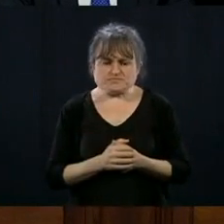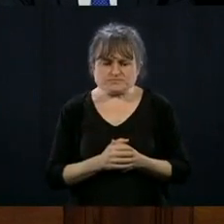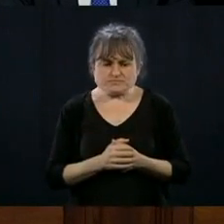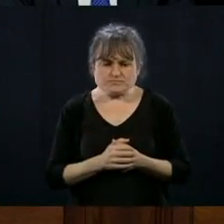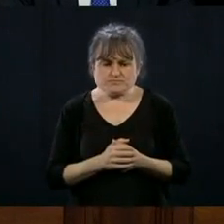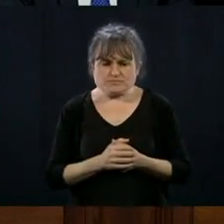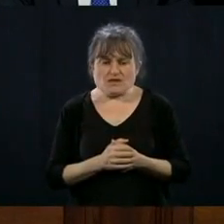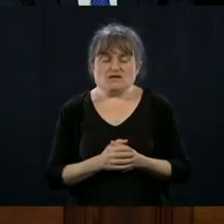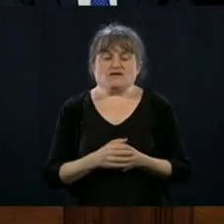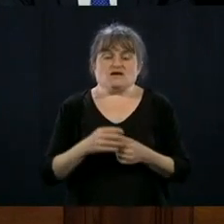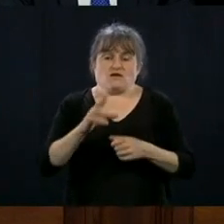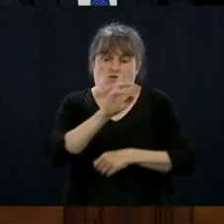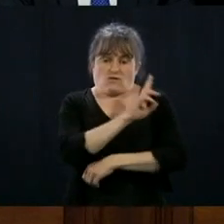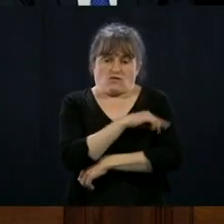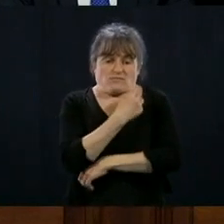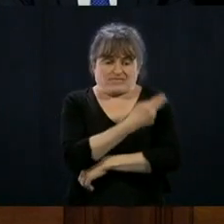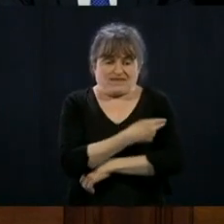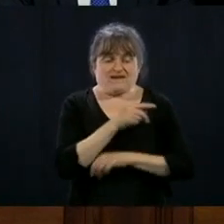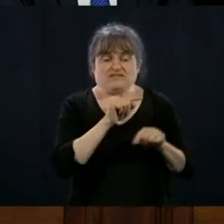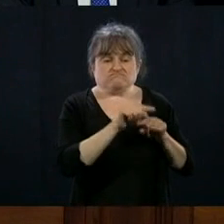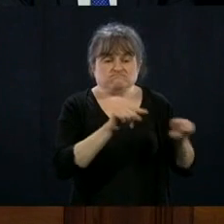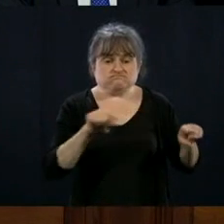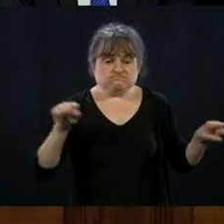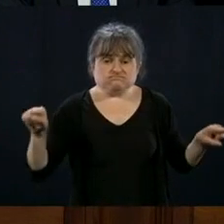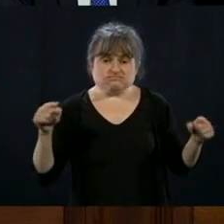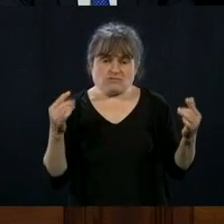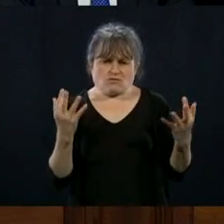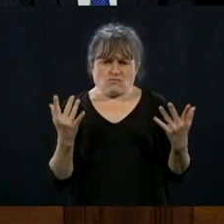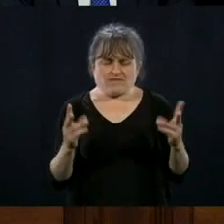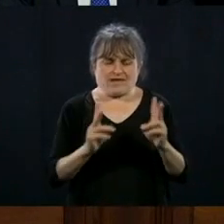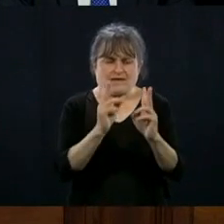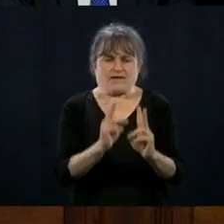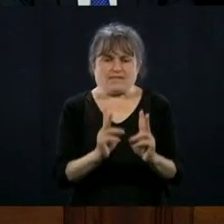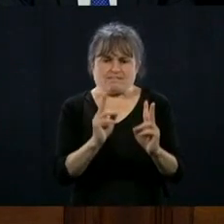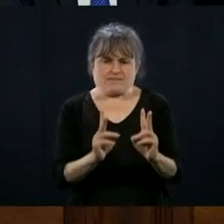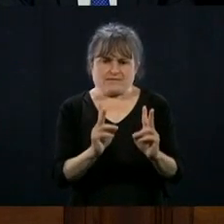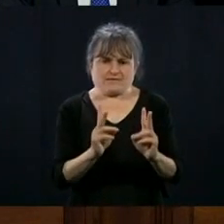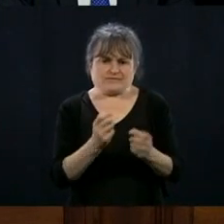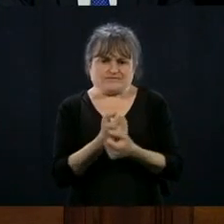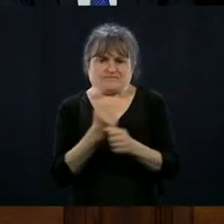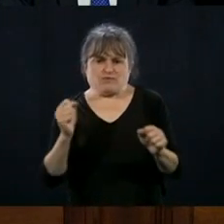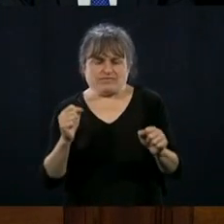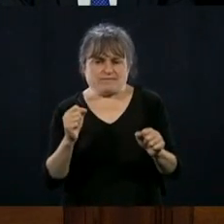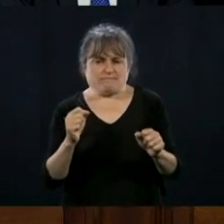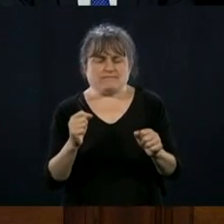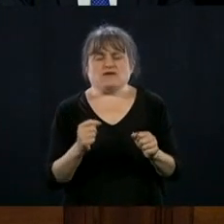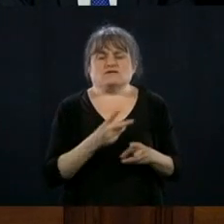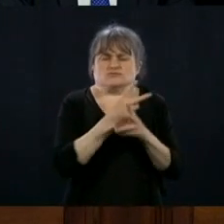of beds that are occupied and those that are free for COVID-19 students?